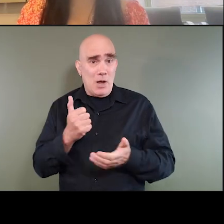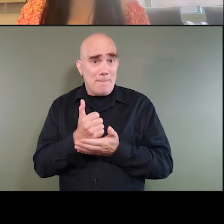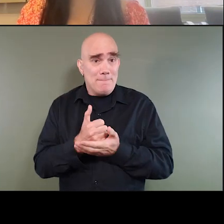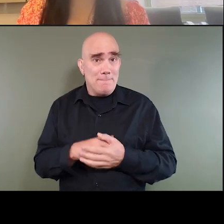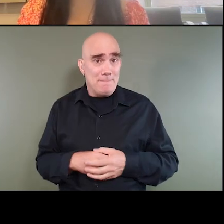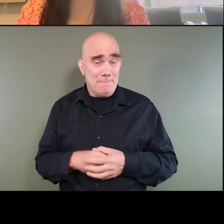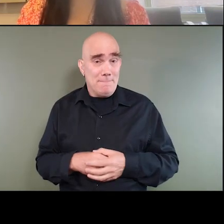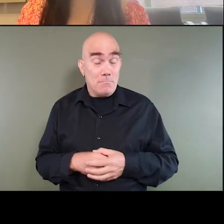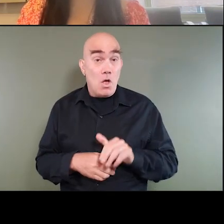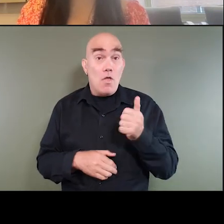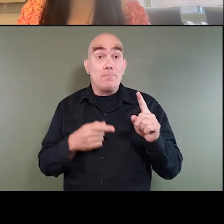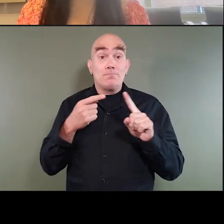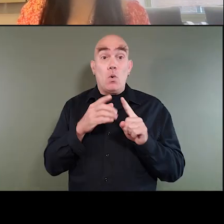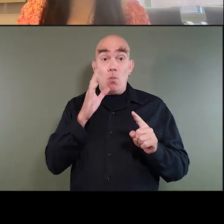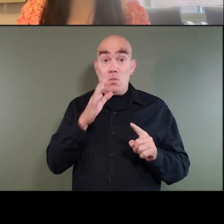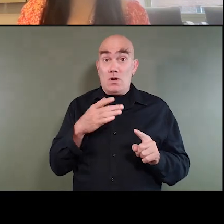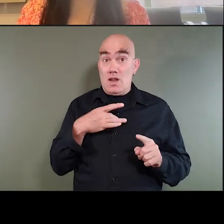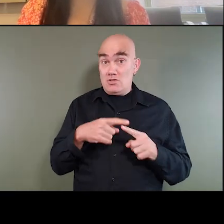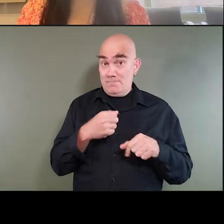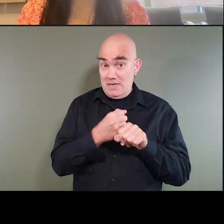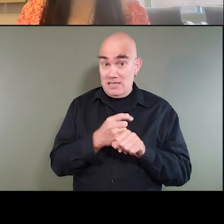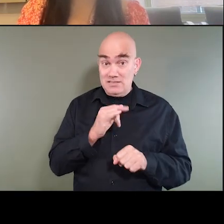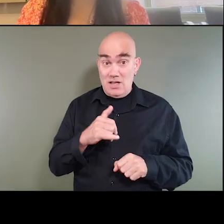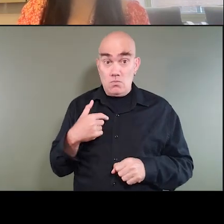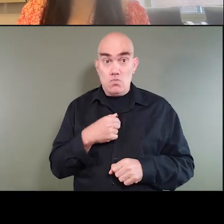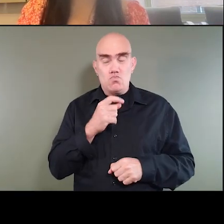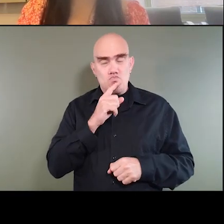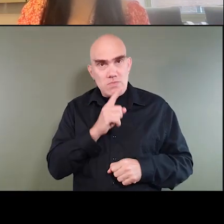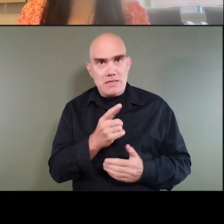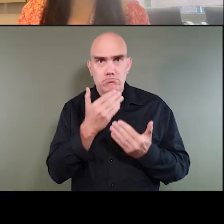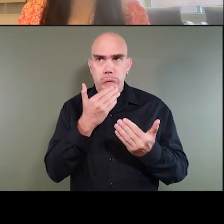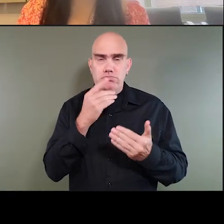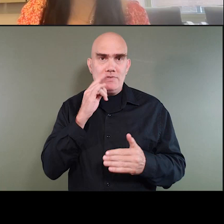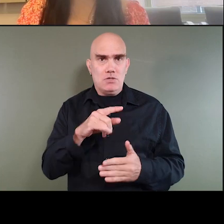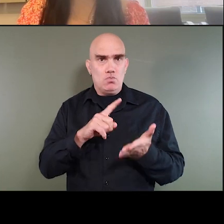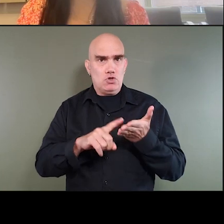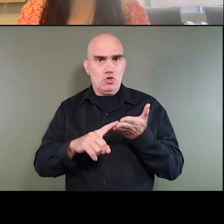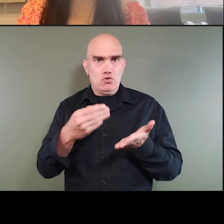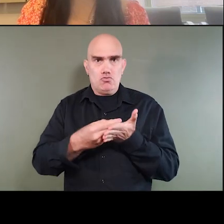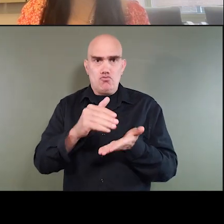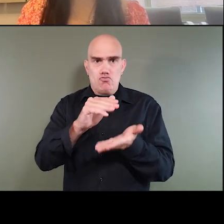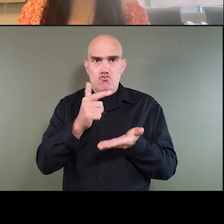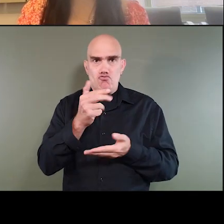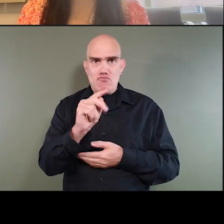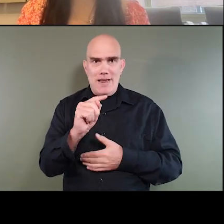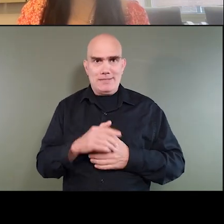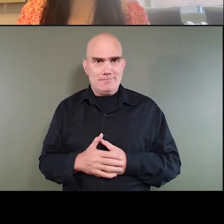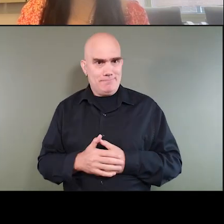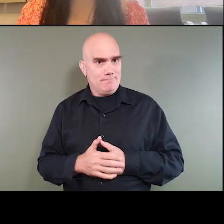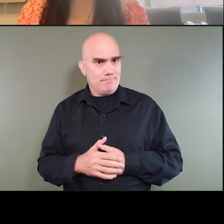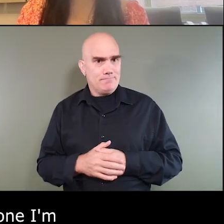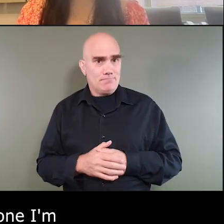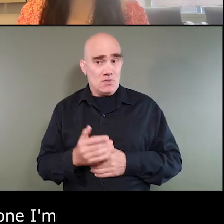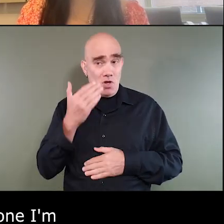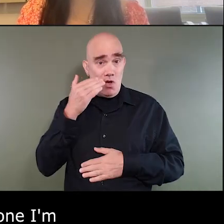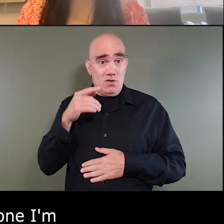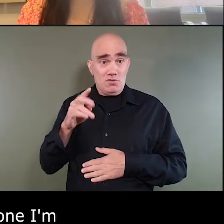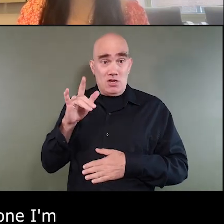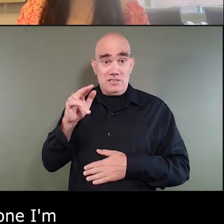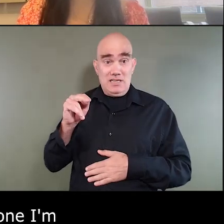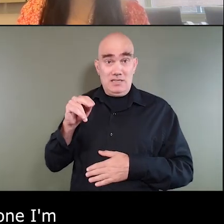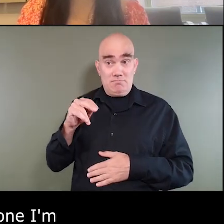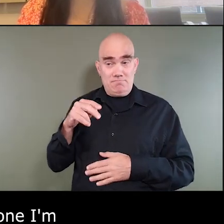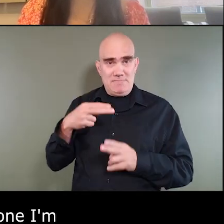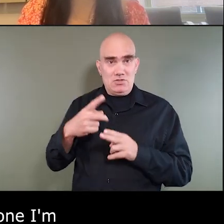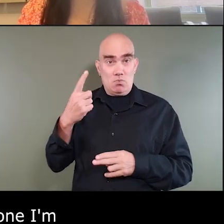The other point I'd make is we're really grateful on this research grant. Dr. Lin mentioned